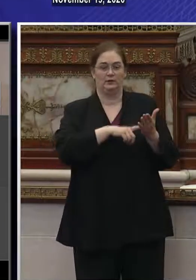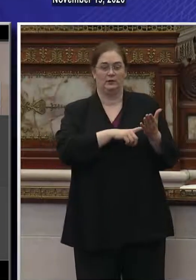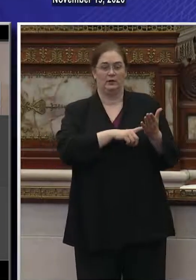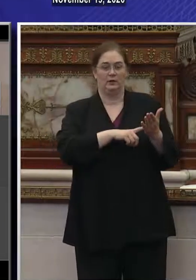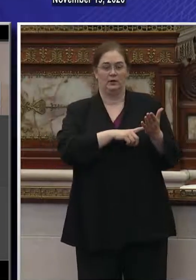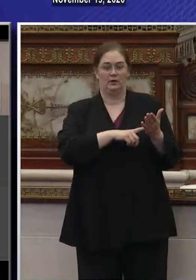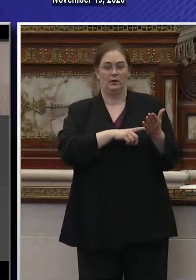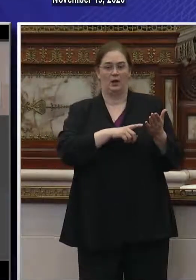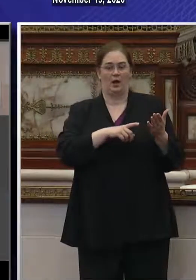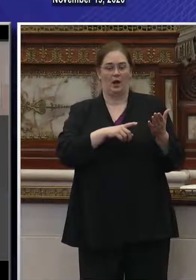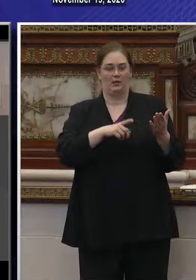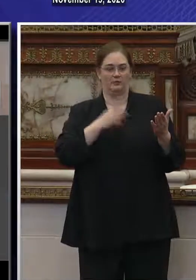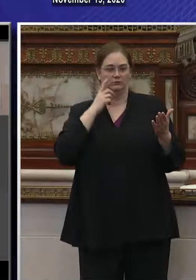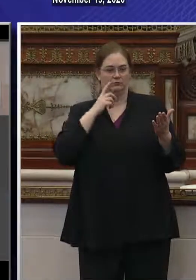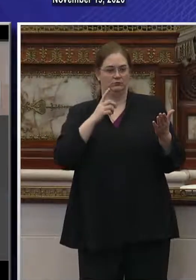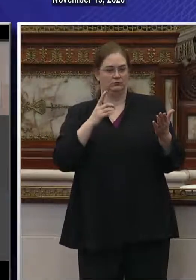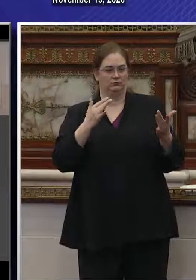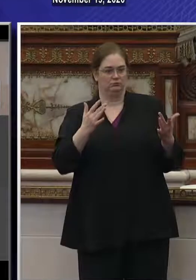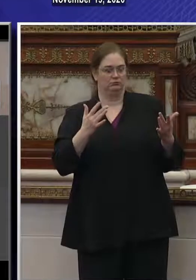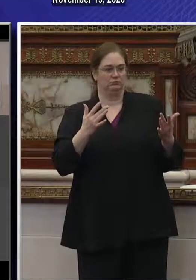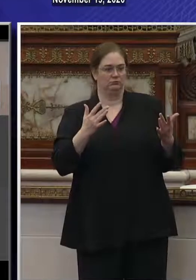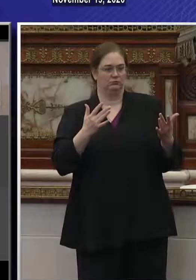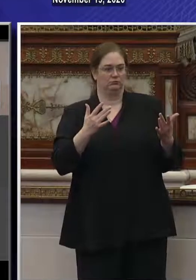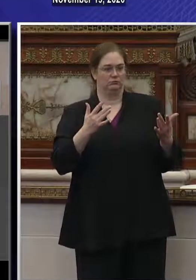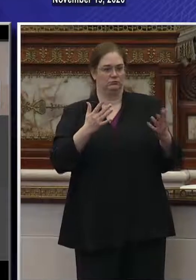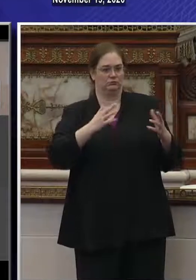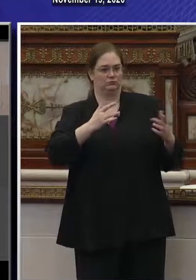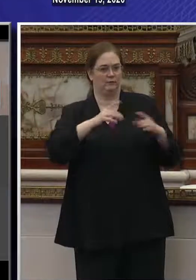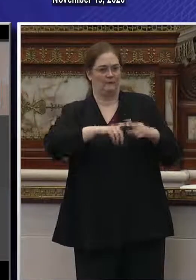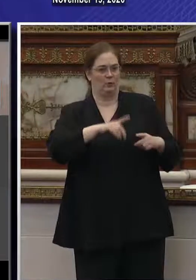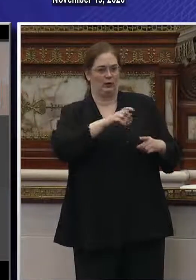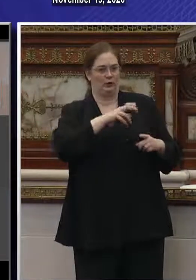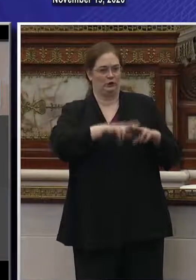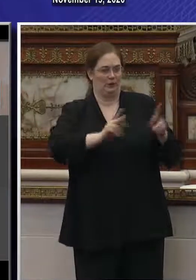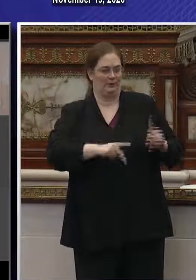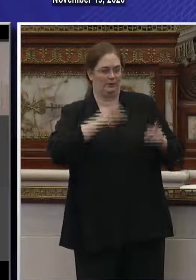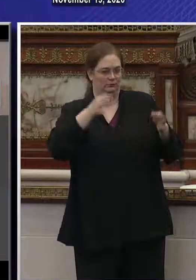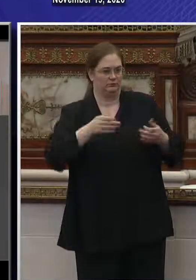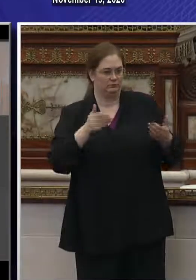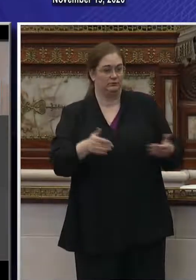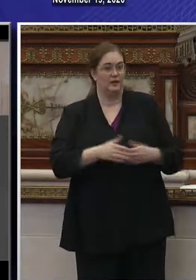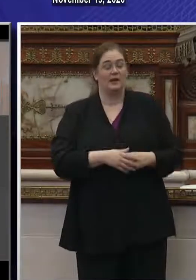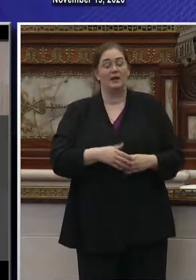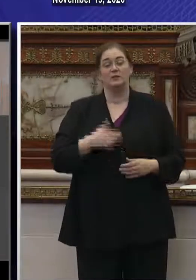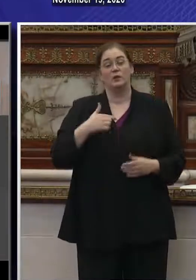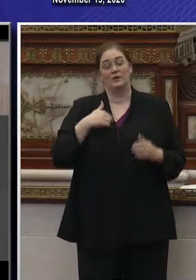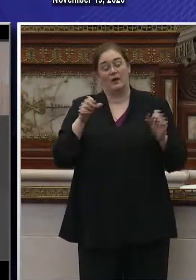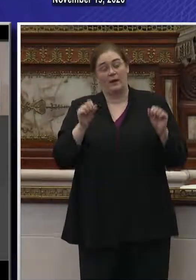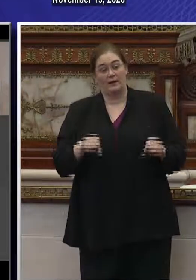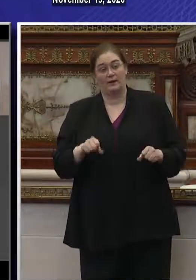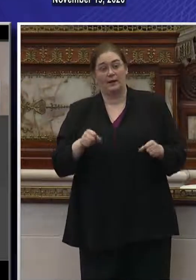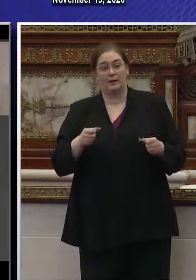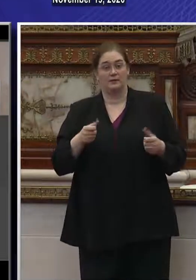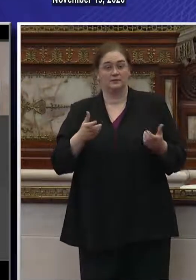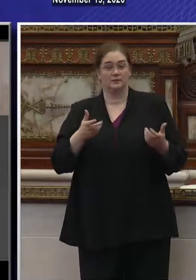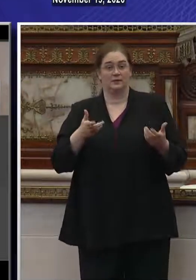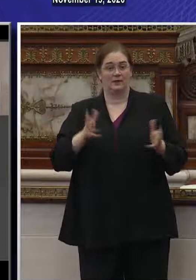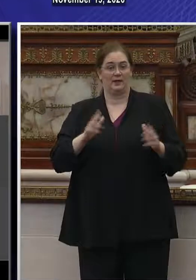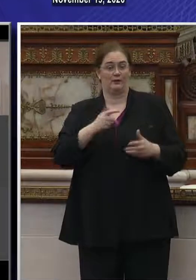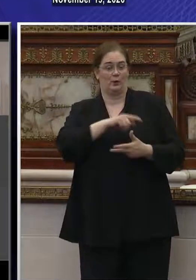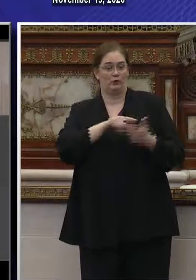at the call of the chair. So thank you for that offer. If I can, so I can let the